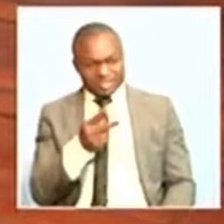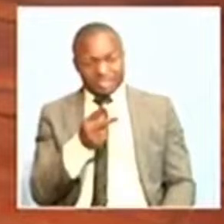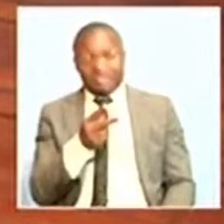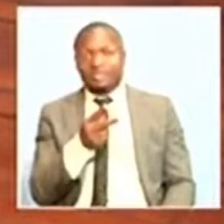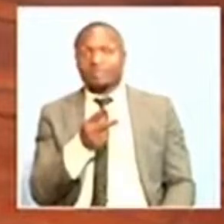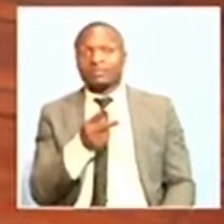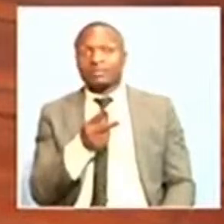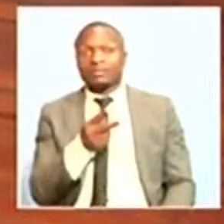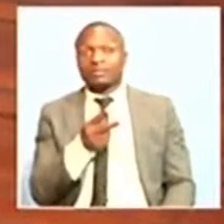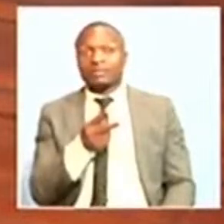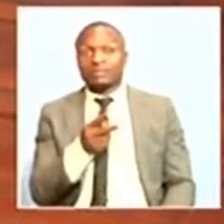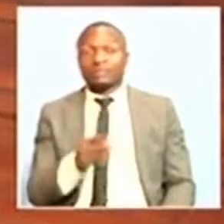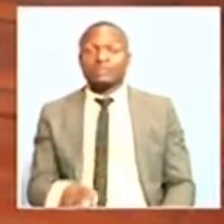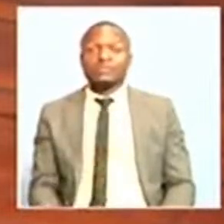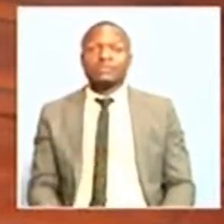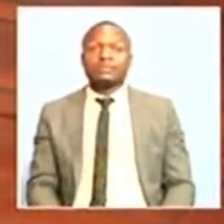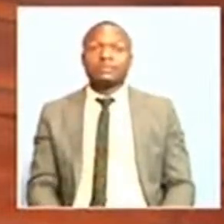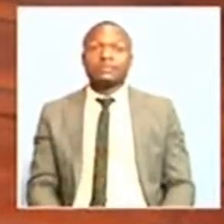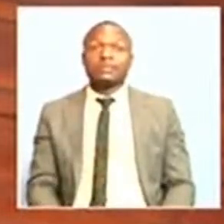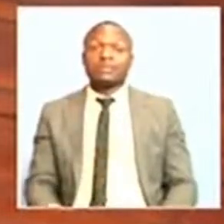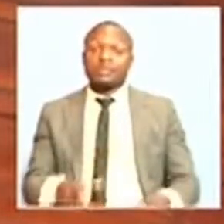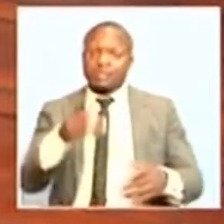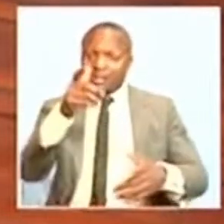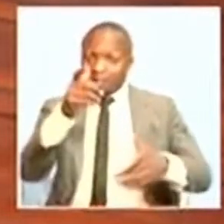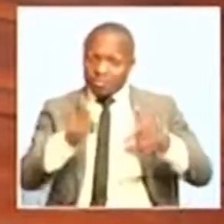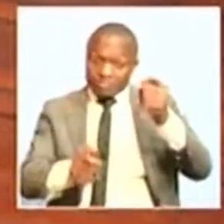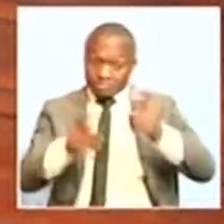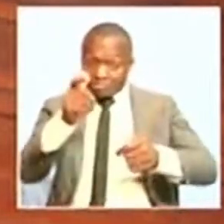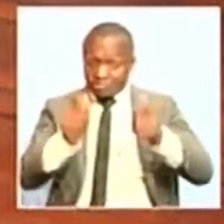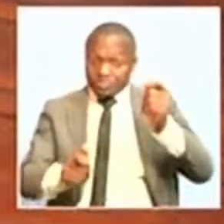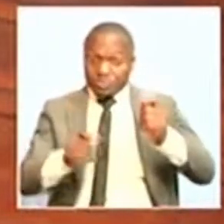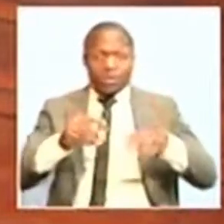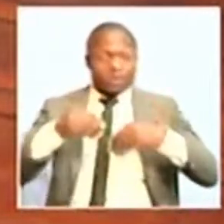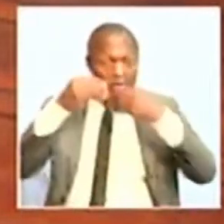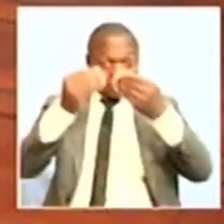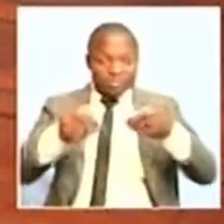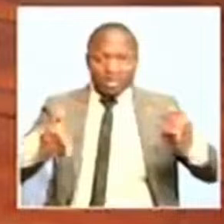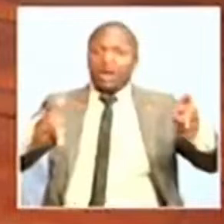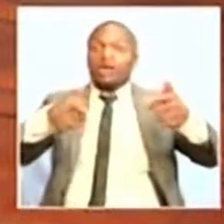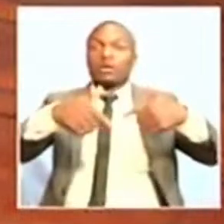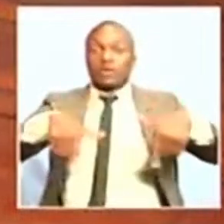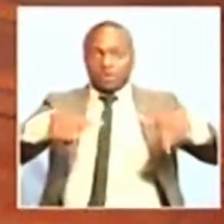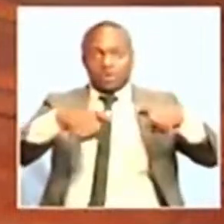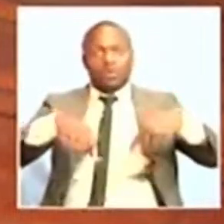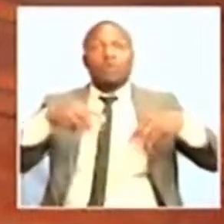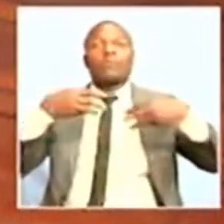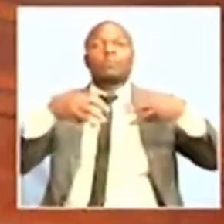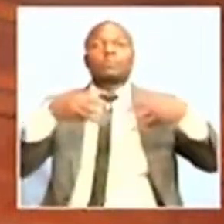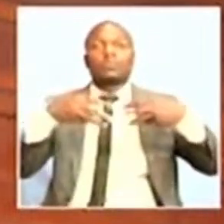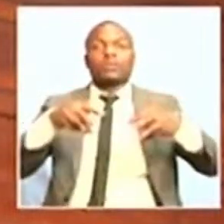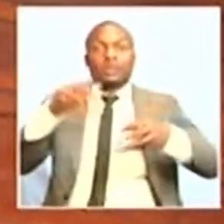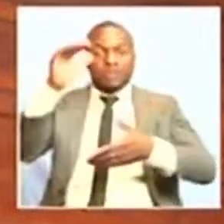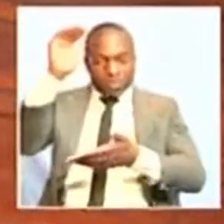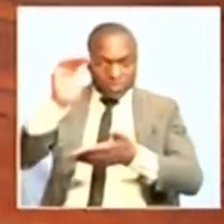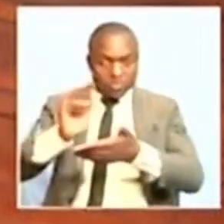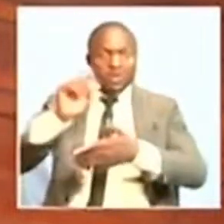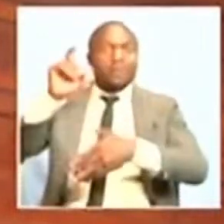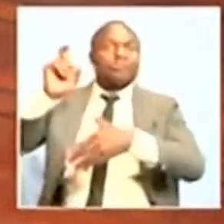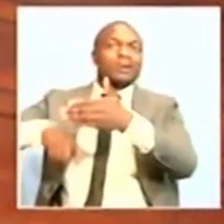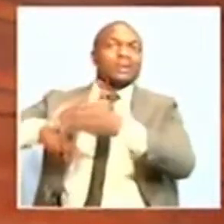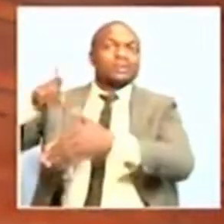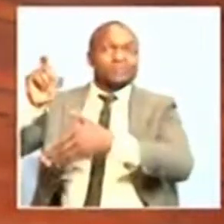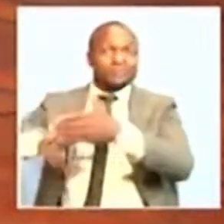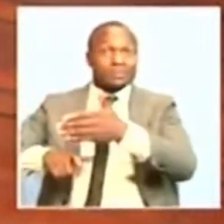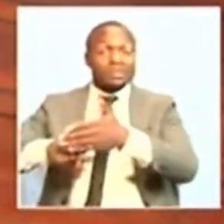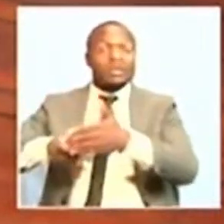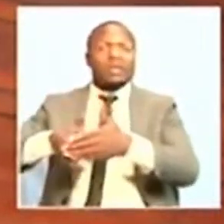that the milk production on the local market, they reduced the prices. You